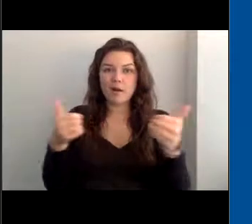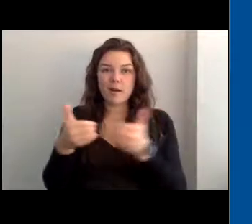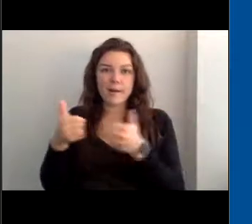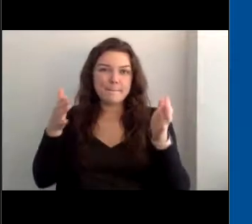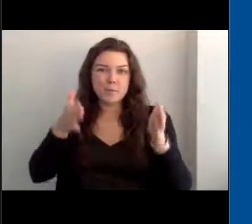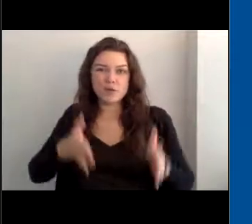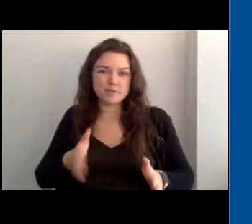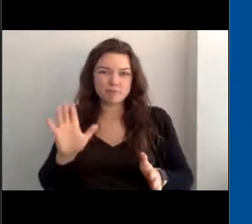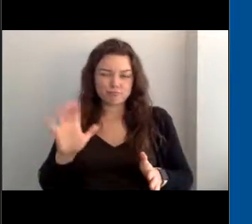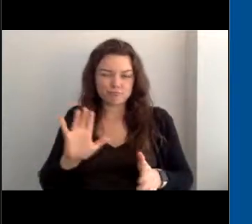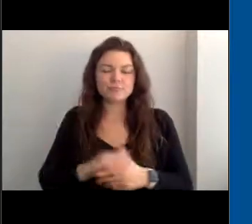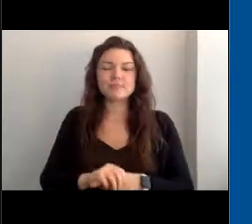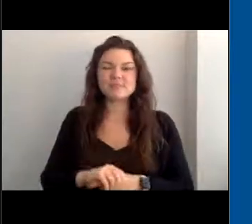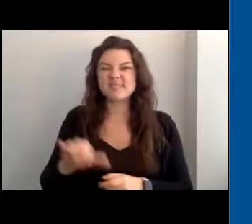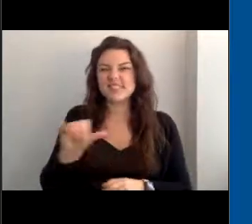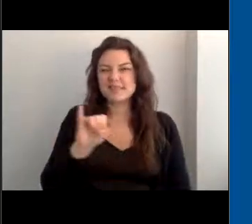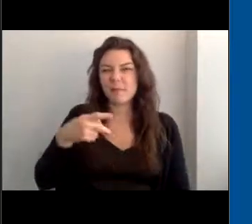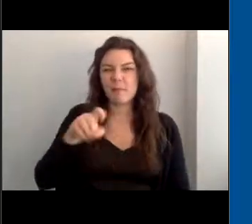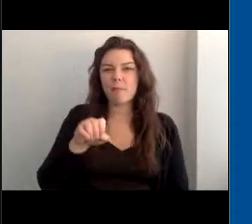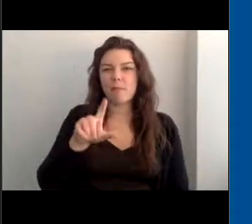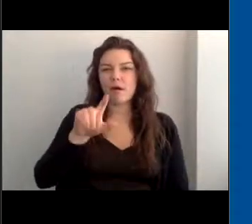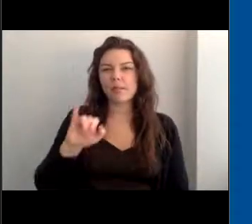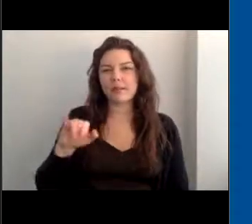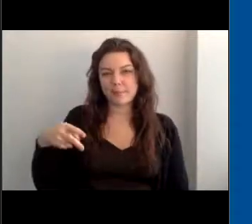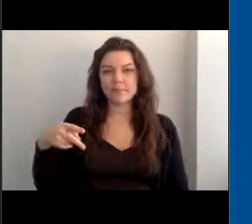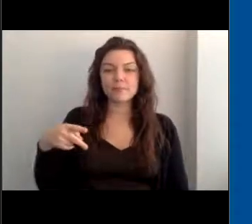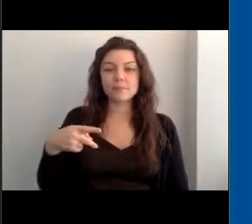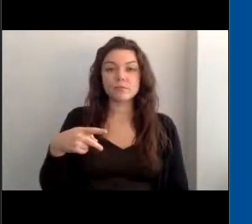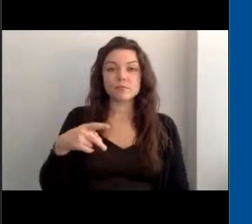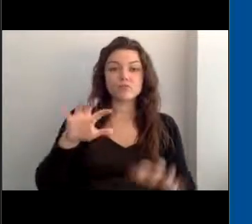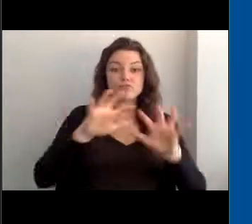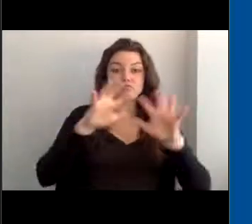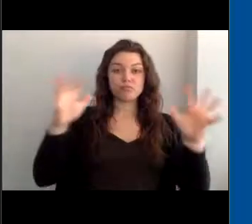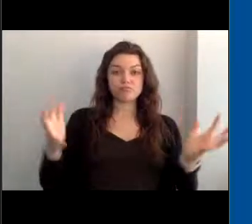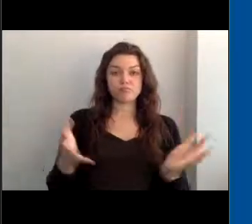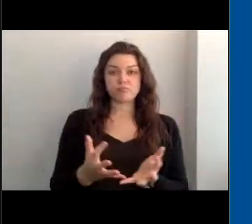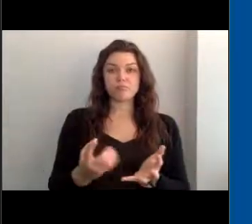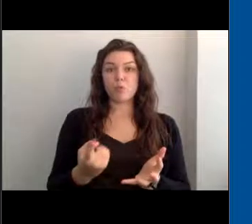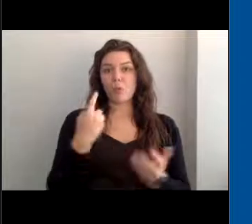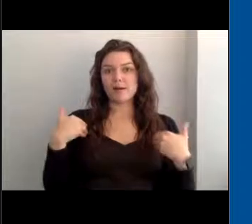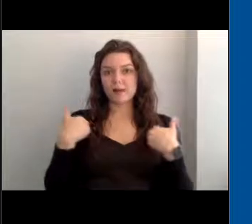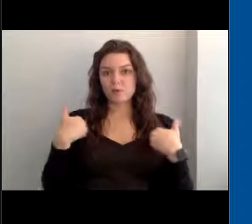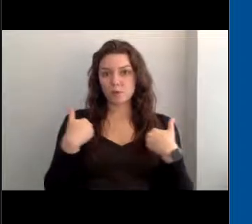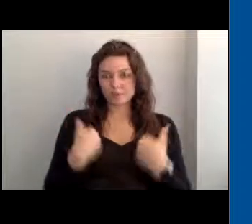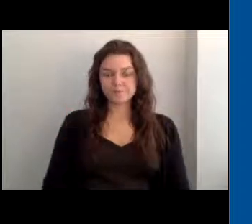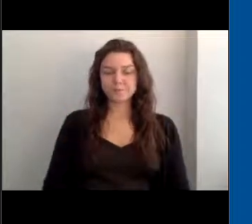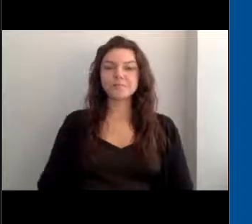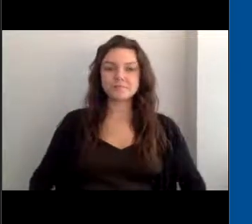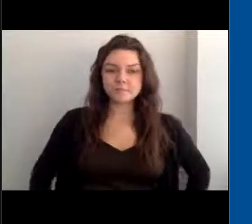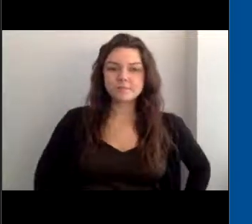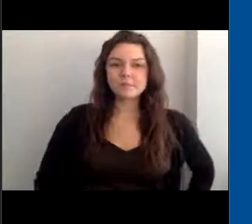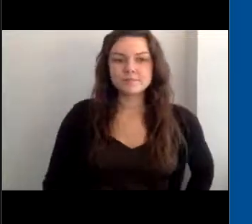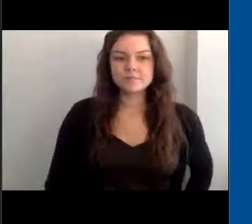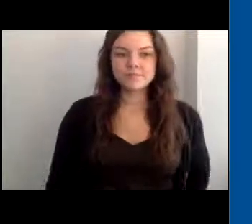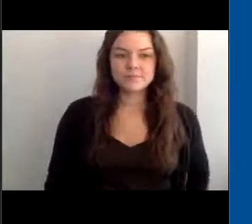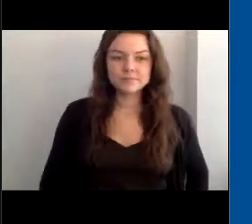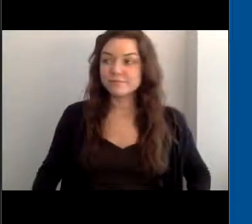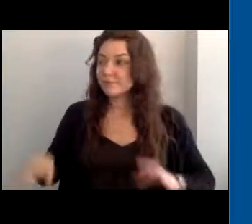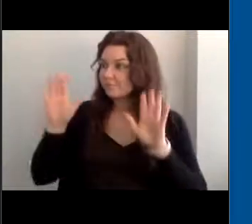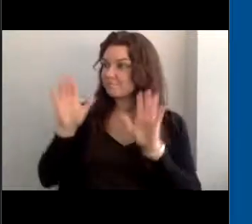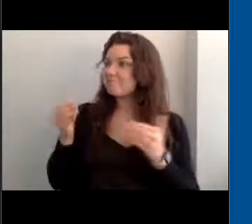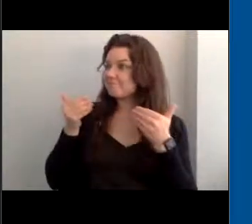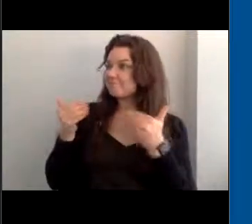collective group. So that's what the polyps are. It's a whole group together. It makes one coral. Very Great. good question. All right, I'm gonna let you move on